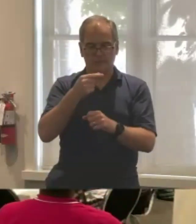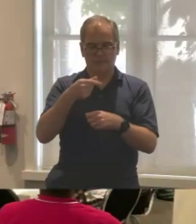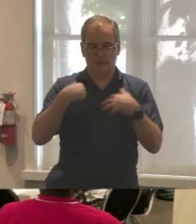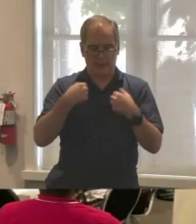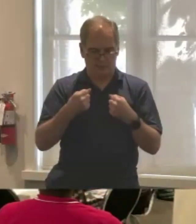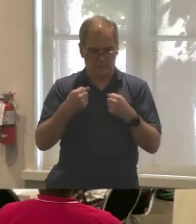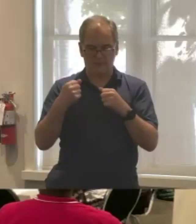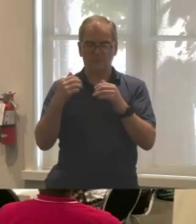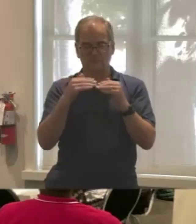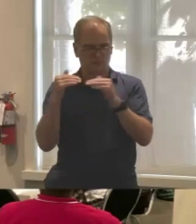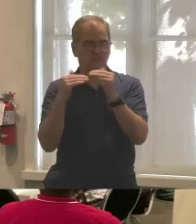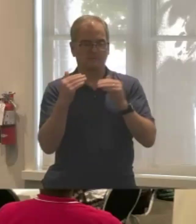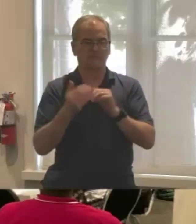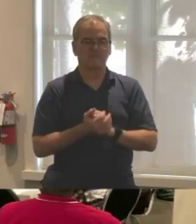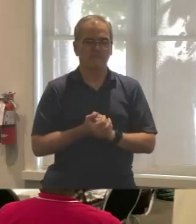Miadian Nagizadeh,